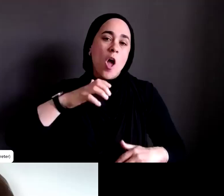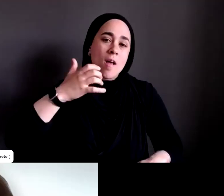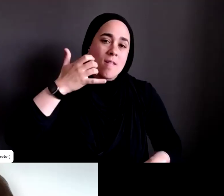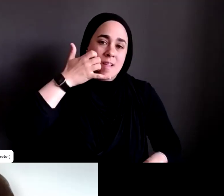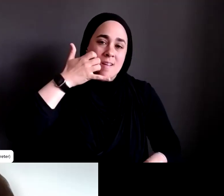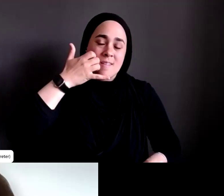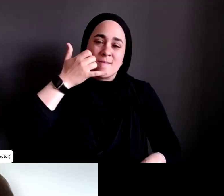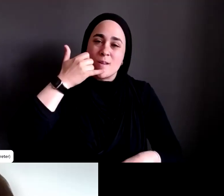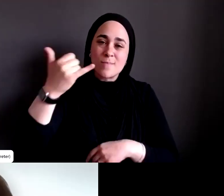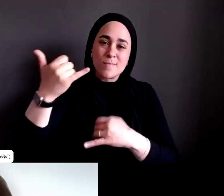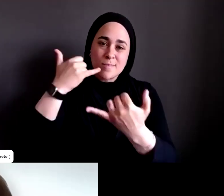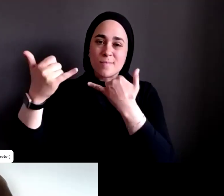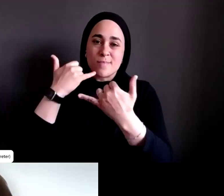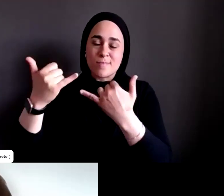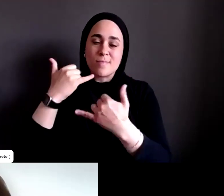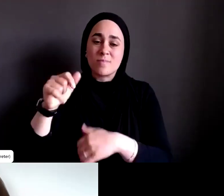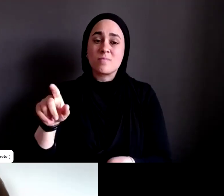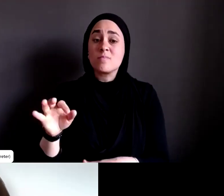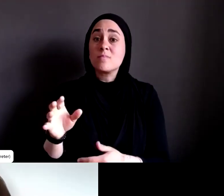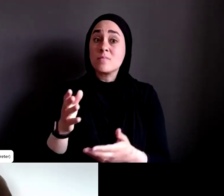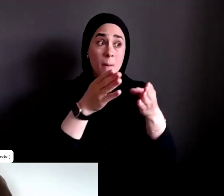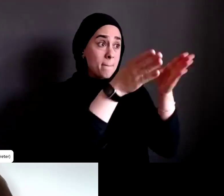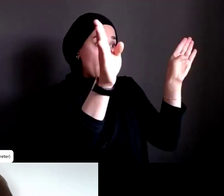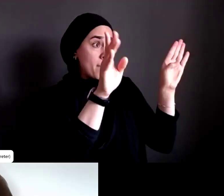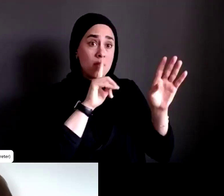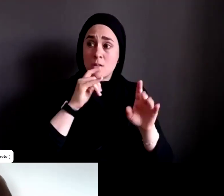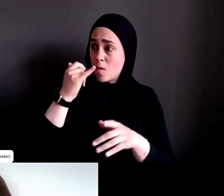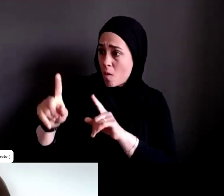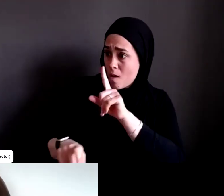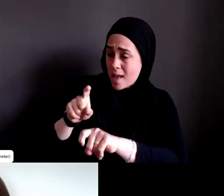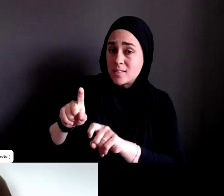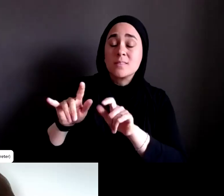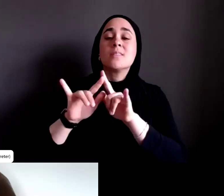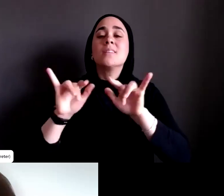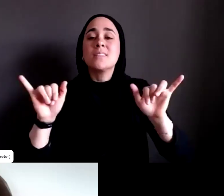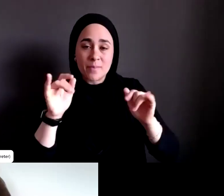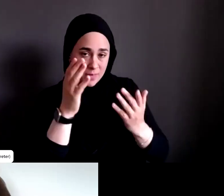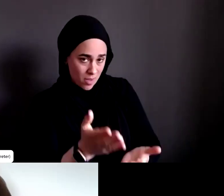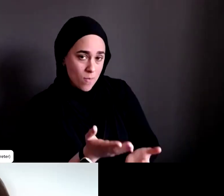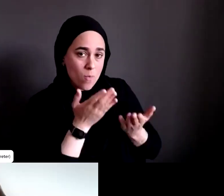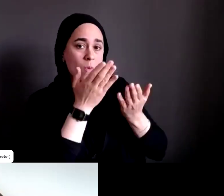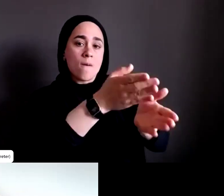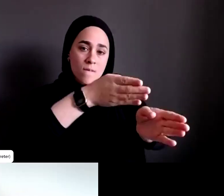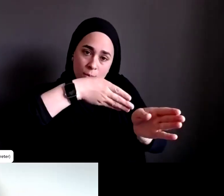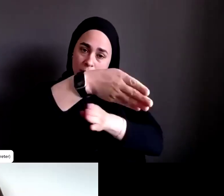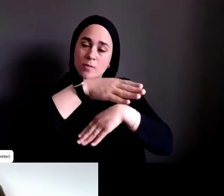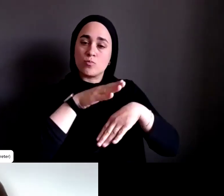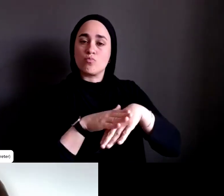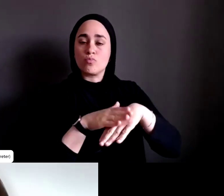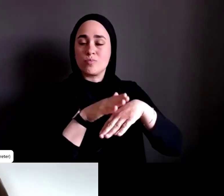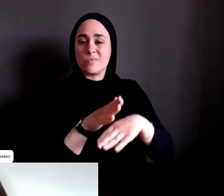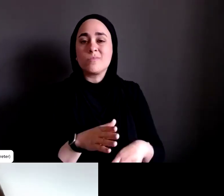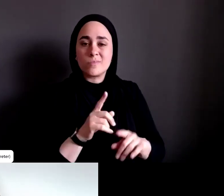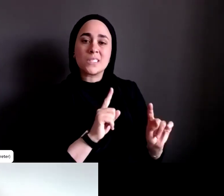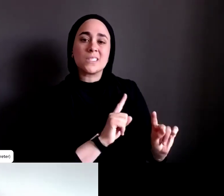which not only answers questions from the public, but also offers professional consultation to the